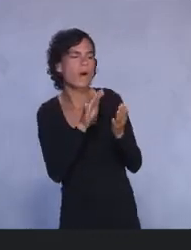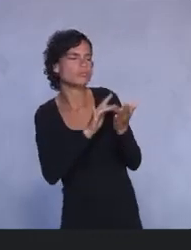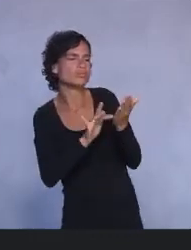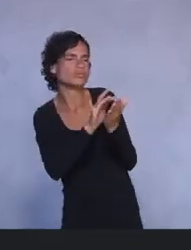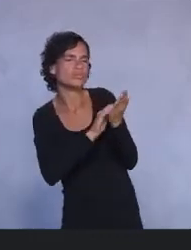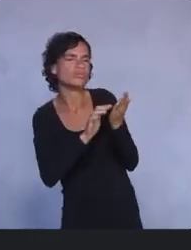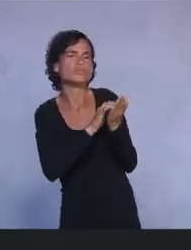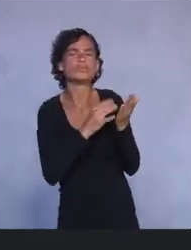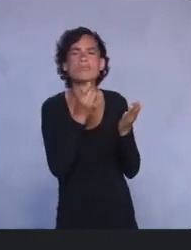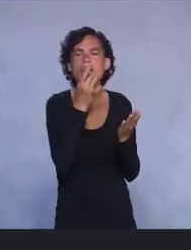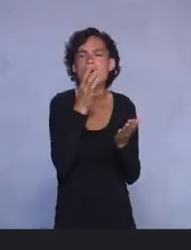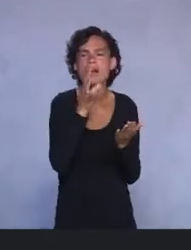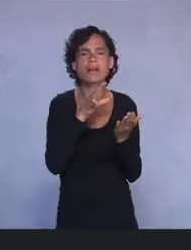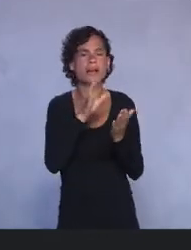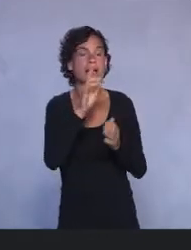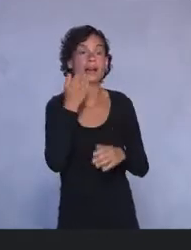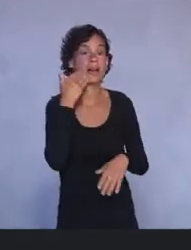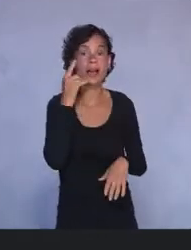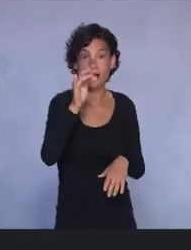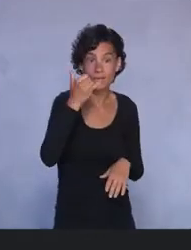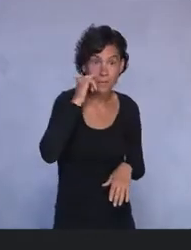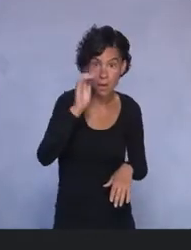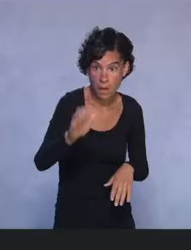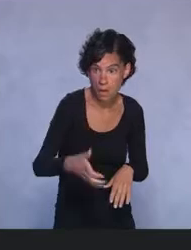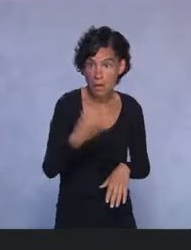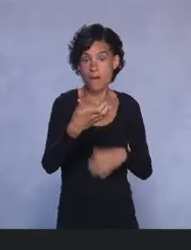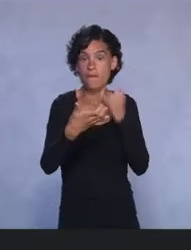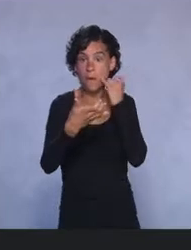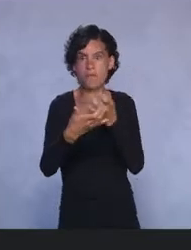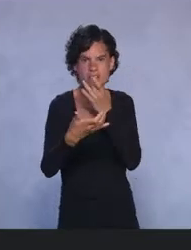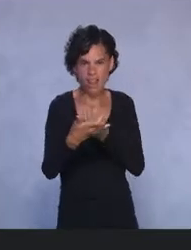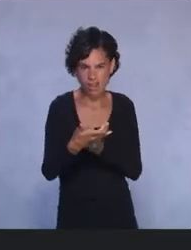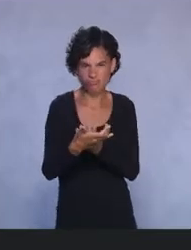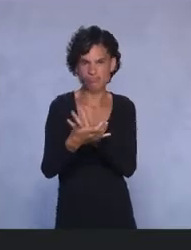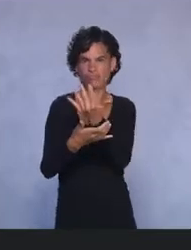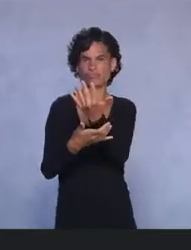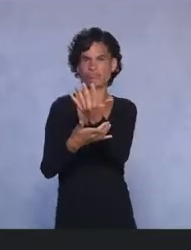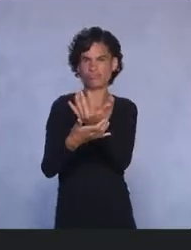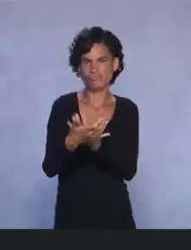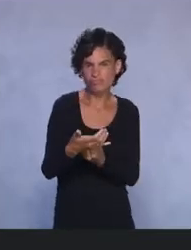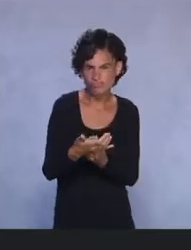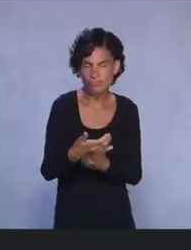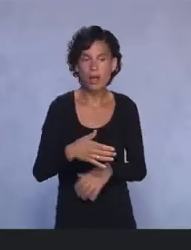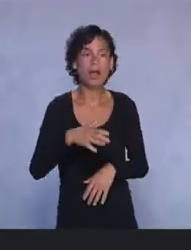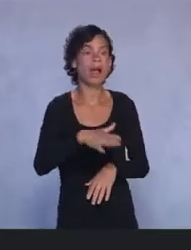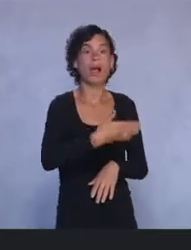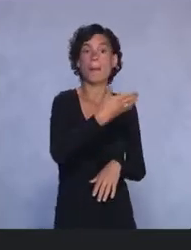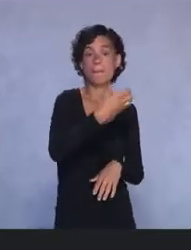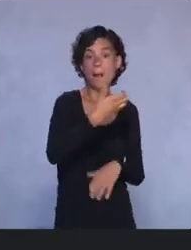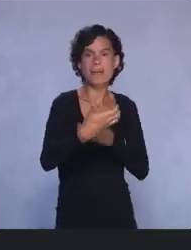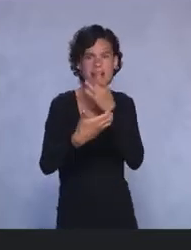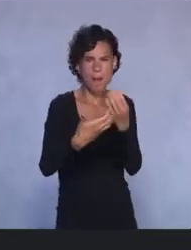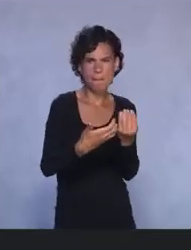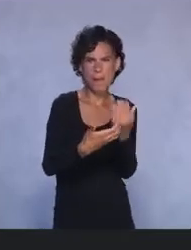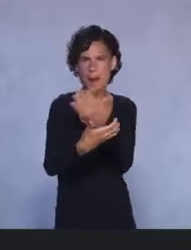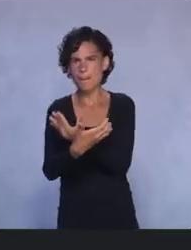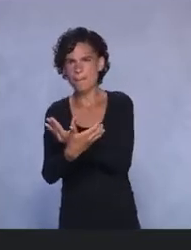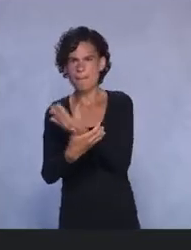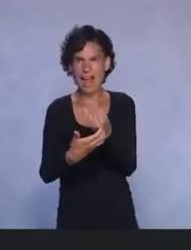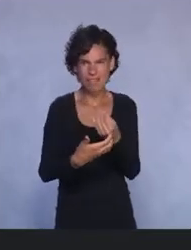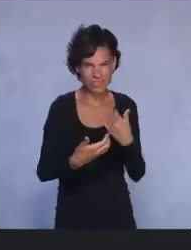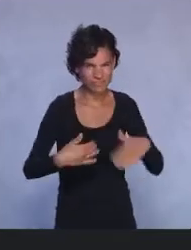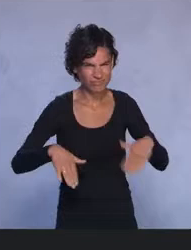phone and it lights up from the bottom of your screen. Press the power button to wake up the phone instead, and the light ripples out from your